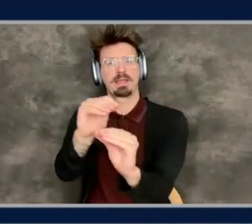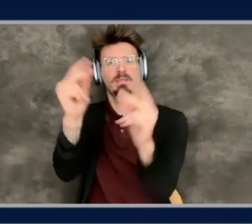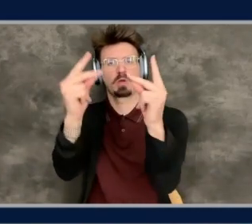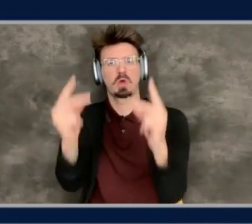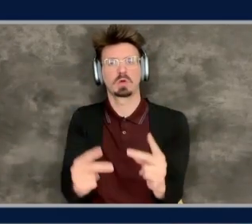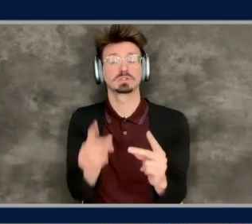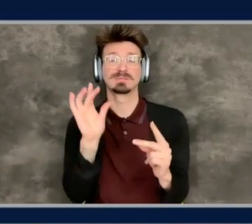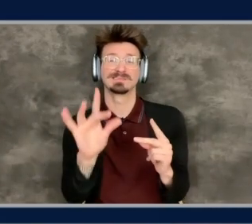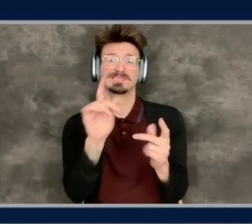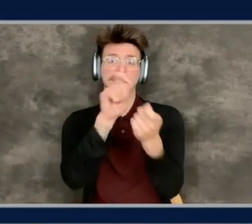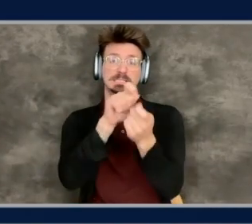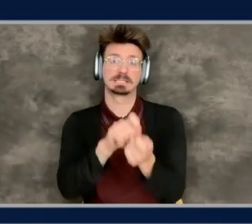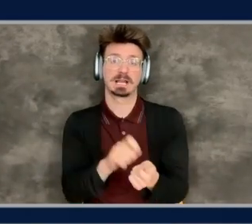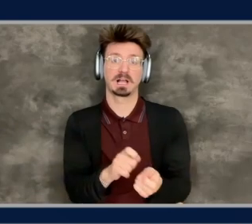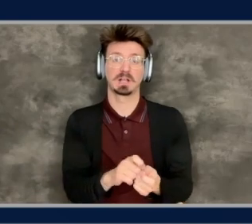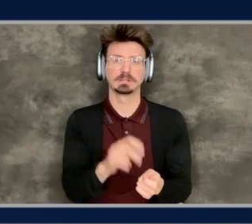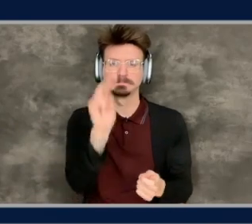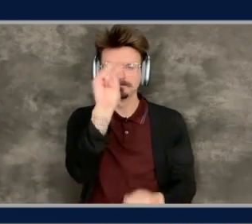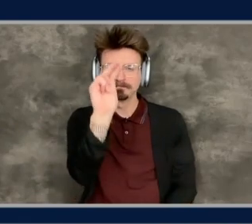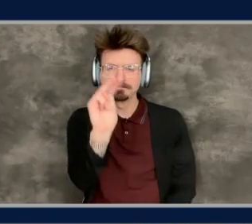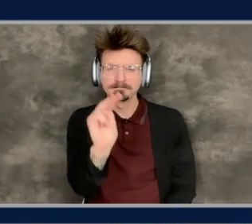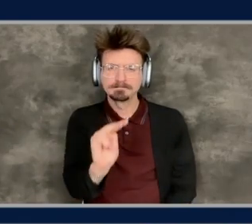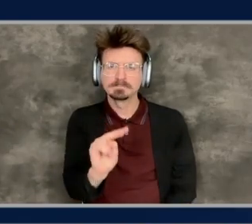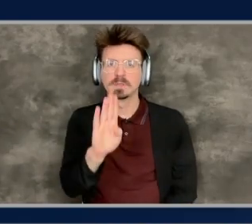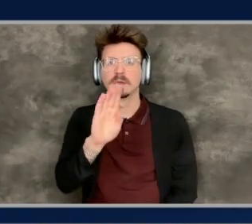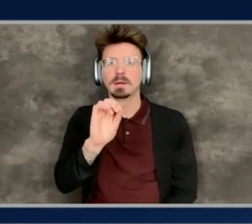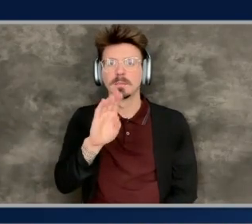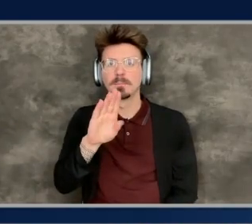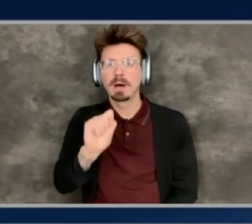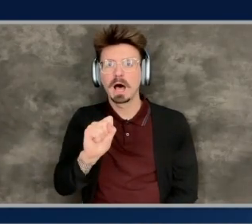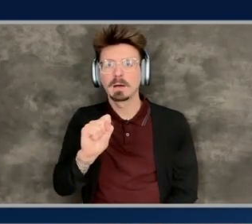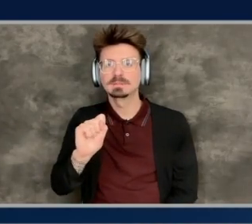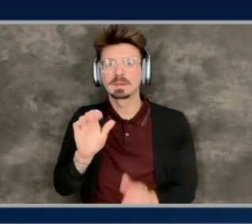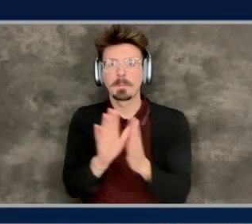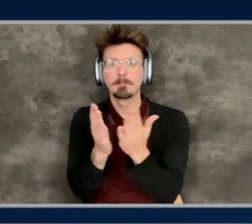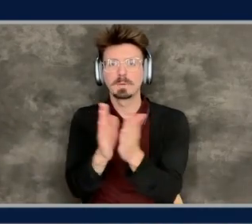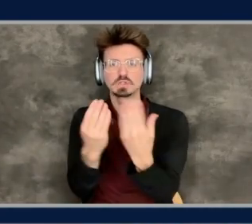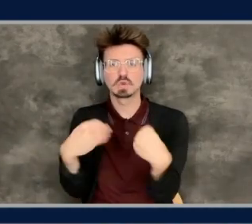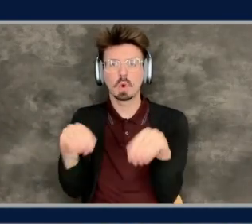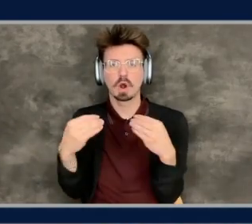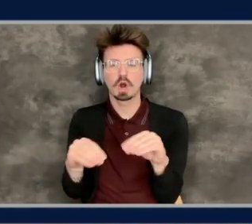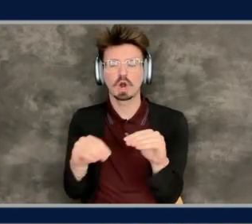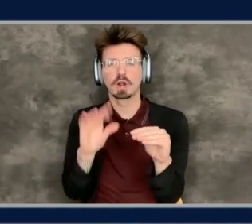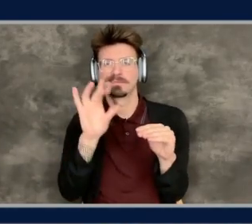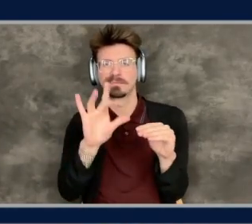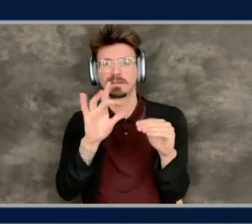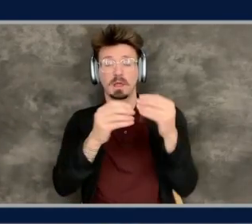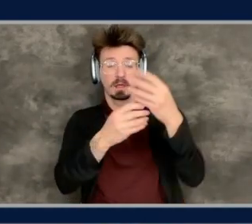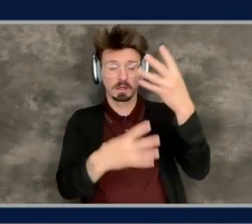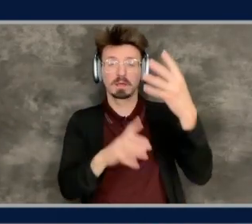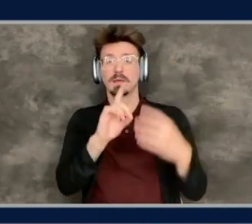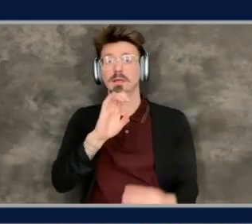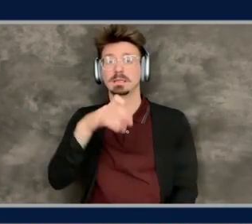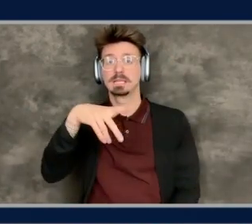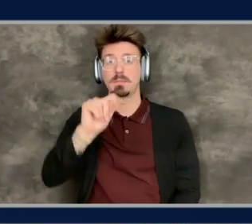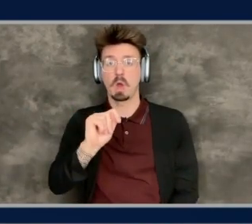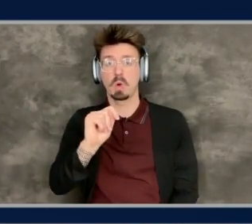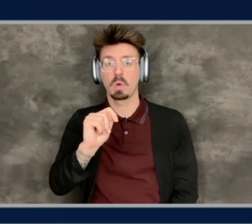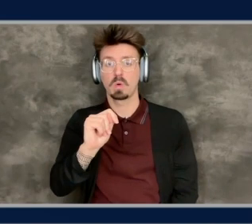this out. So if you go into Bob's bookstore, you know, into the repo, and this is the branch